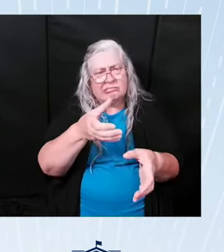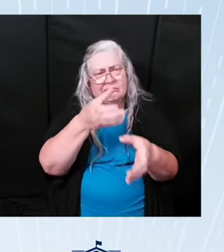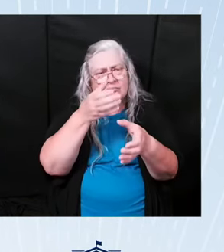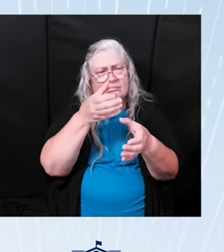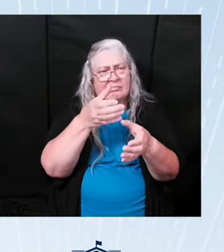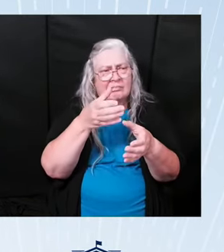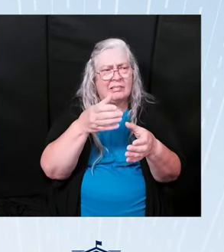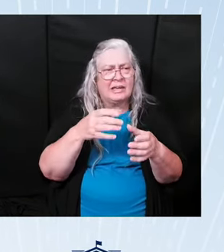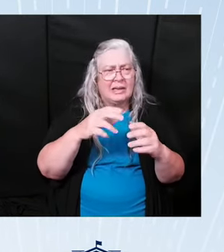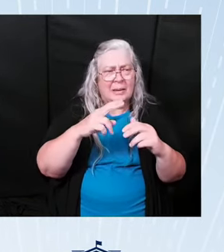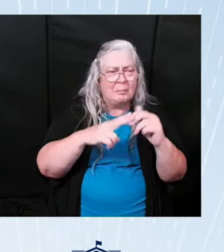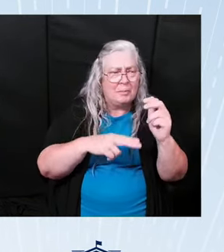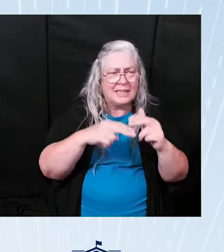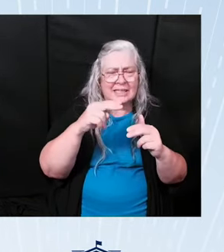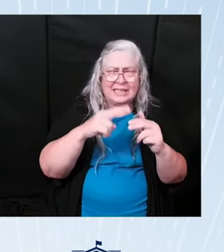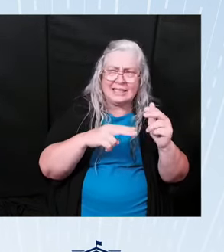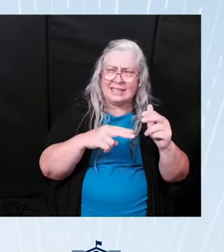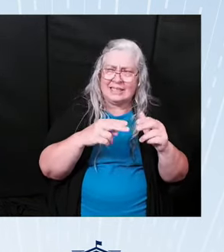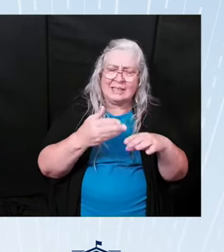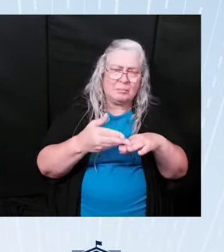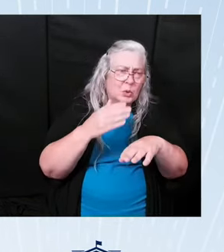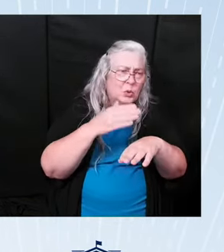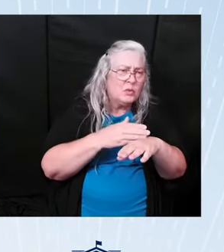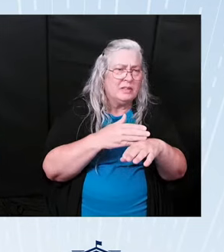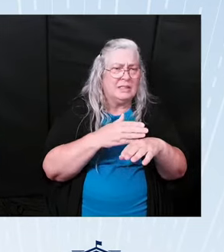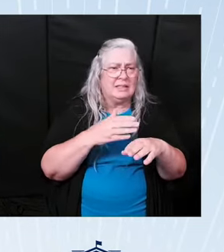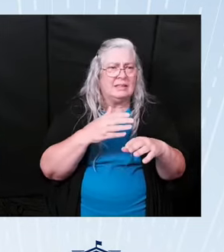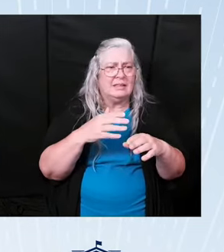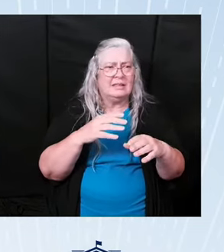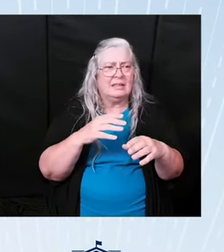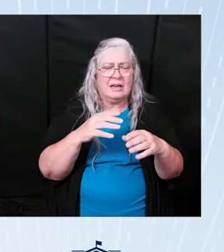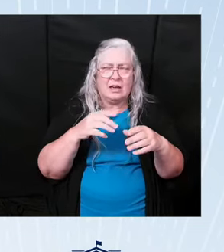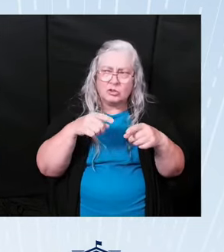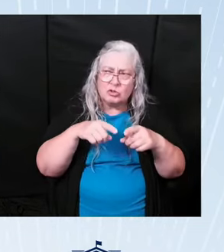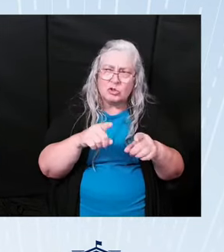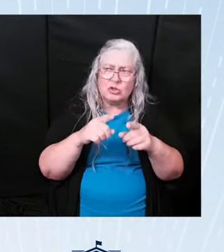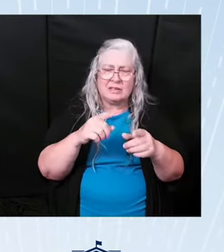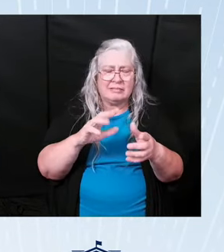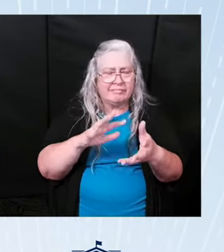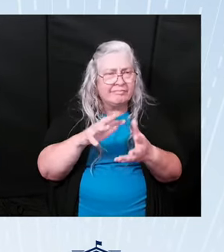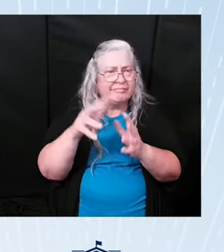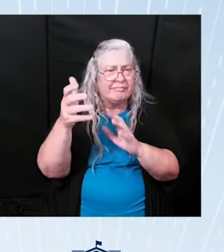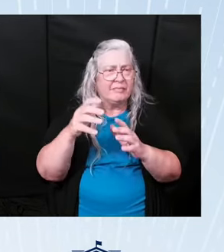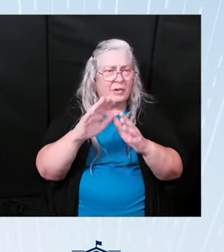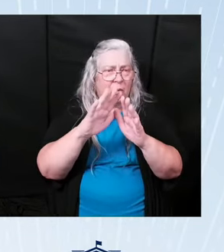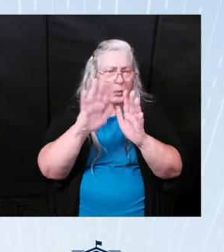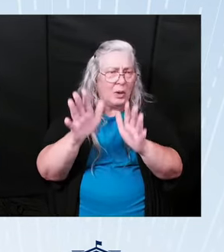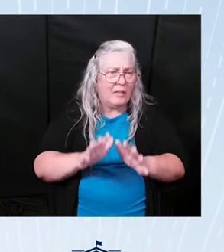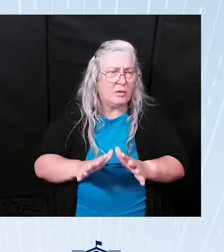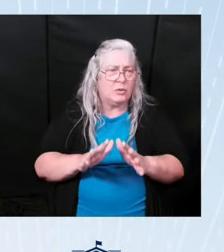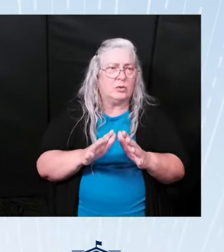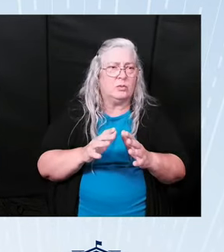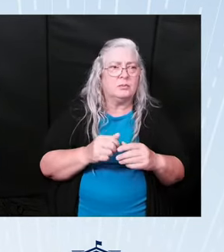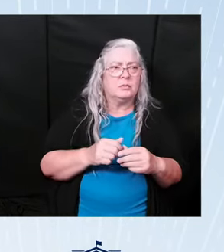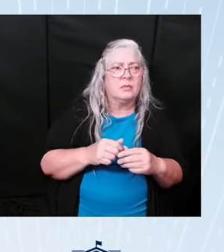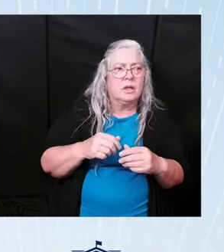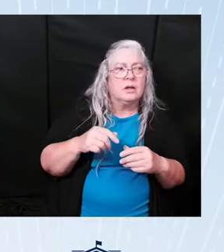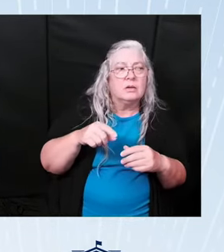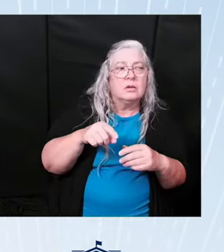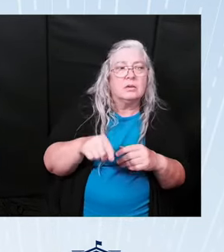implementing the bipartisan infrastructure law, the former Lieutenant Governor of Louisiana, the former Mayor of New Orleans, Mitch Landrieu.